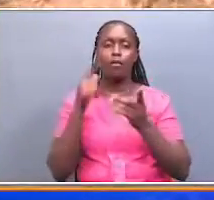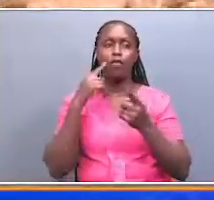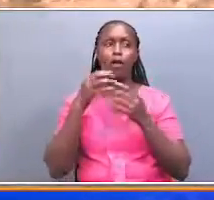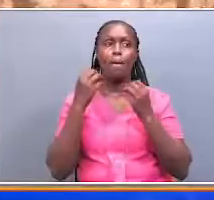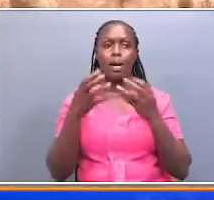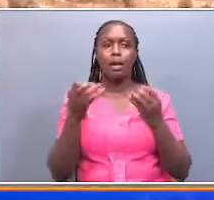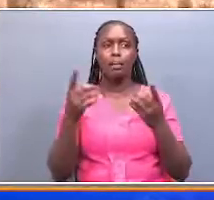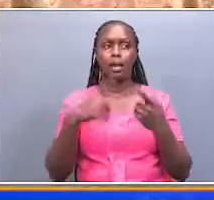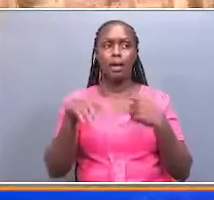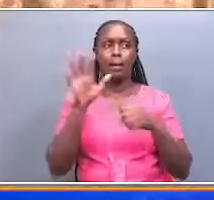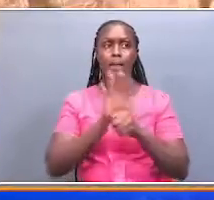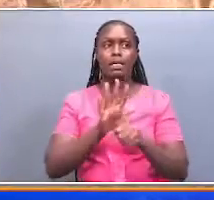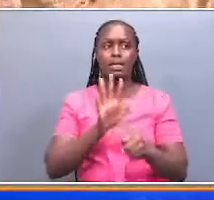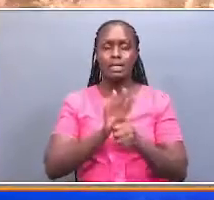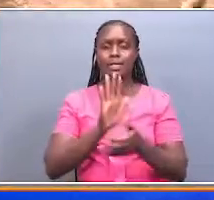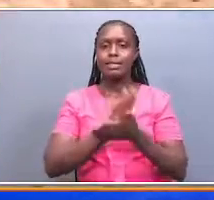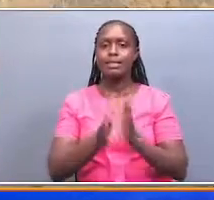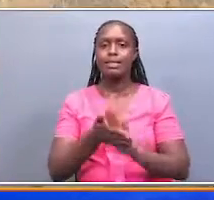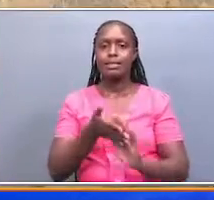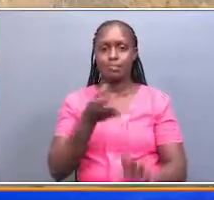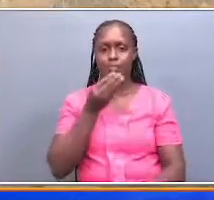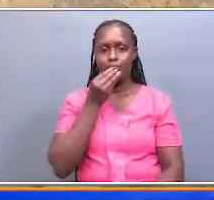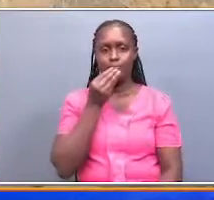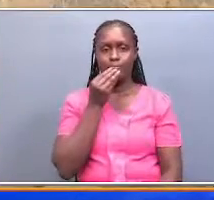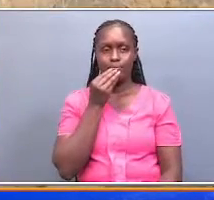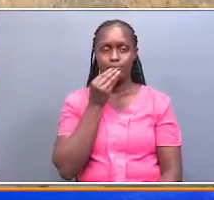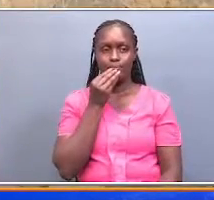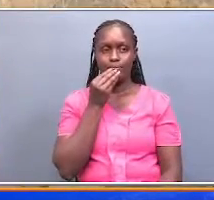the majority going days without food.